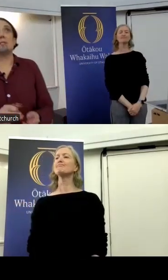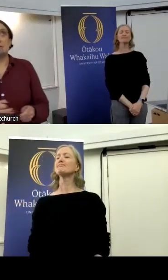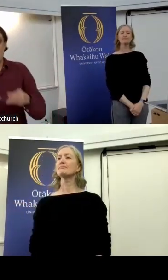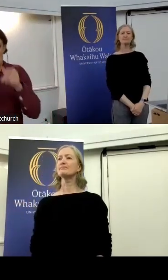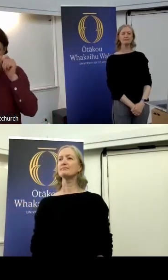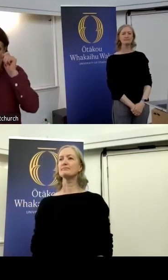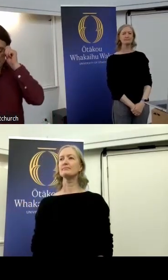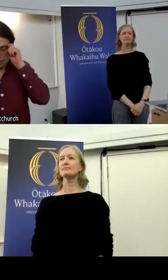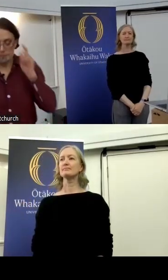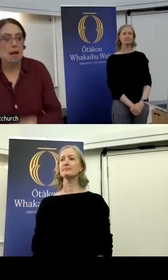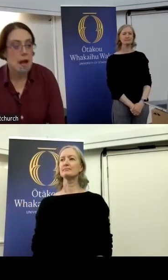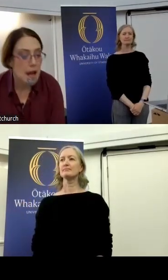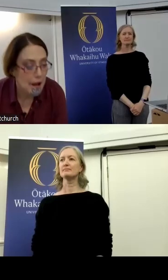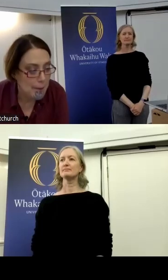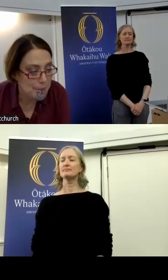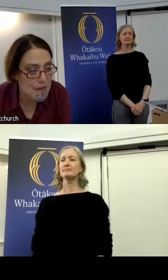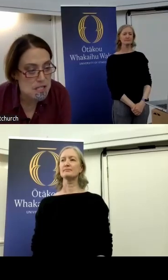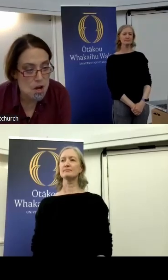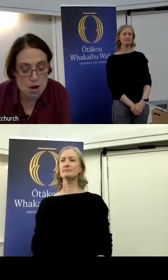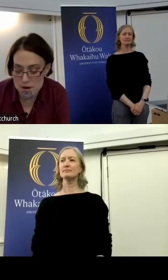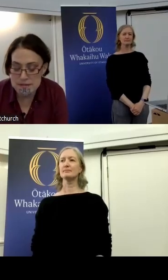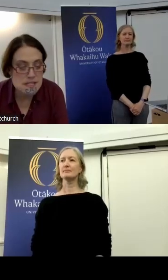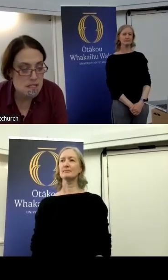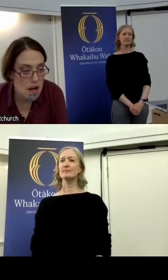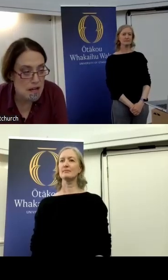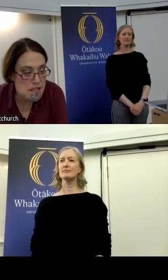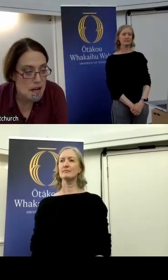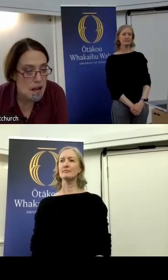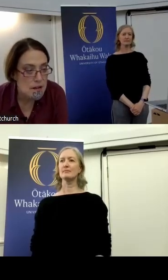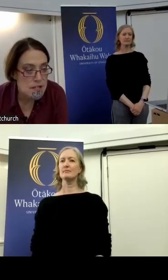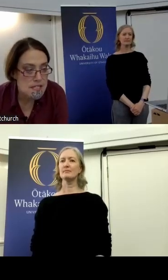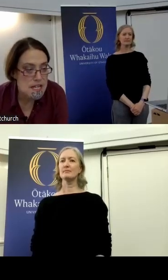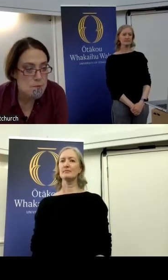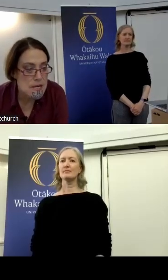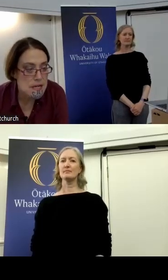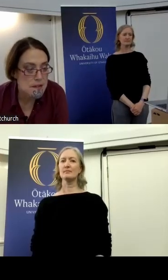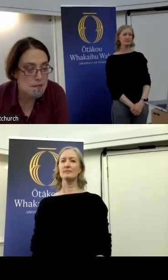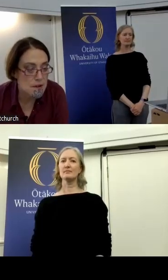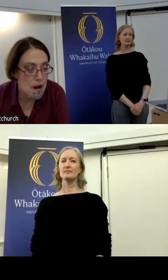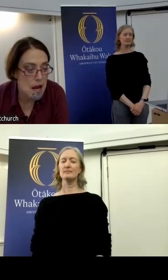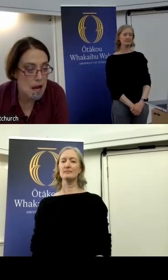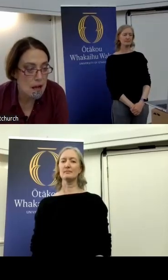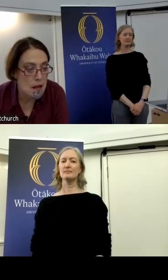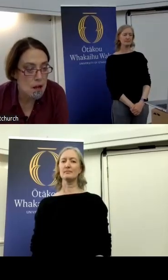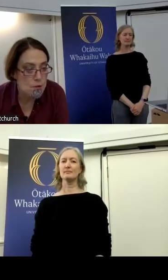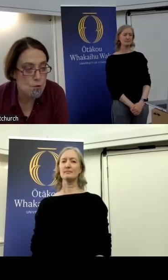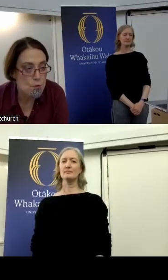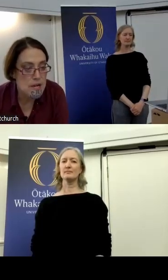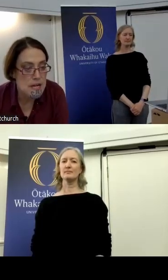So pass on again. So in this slide, you can see really that there